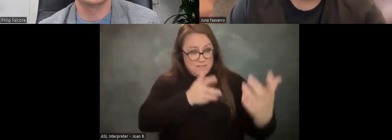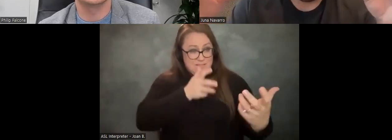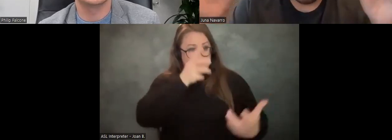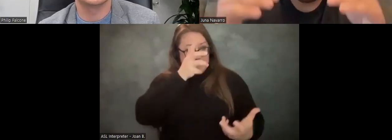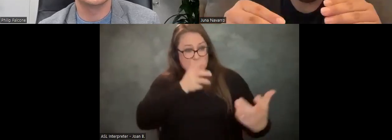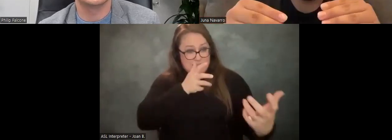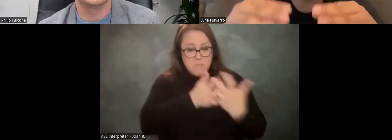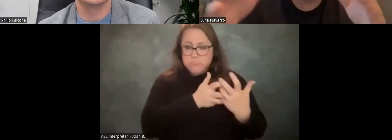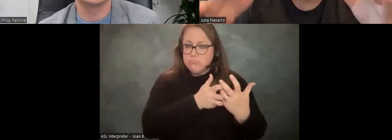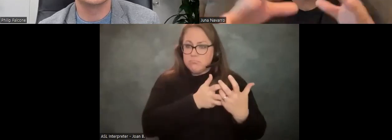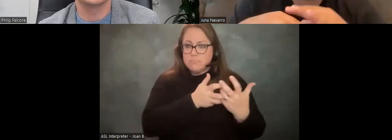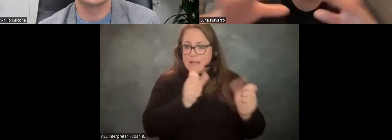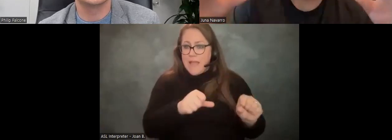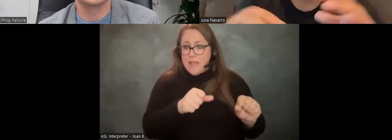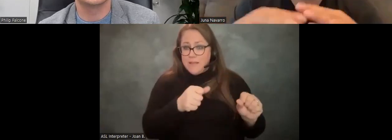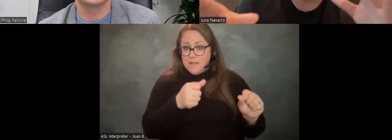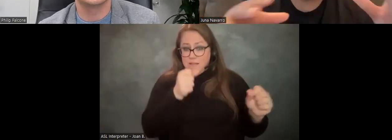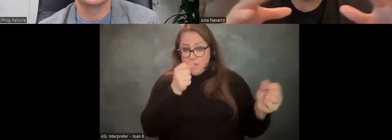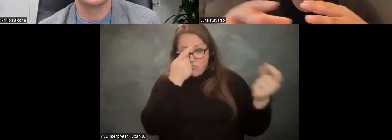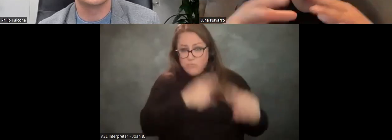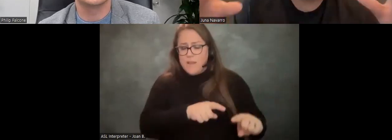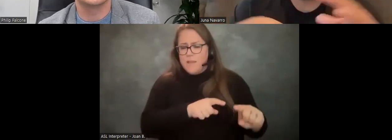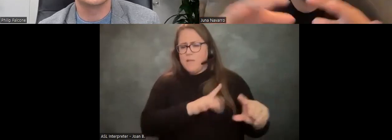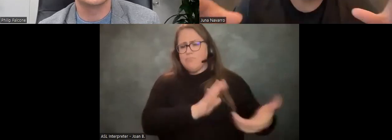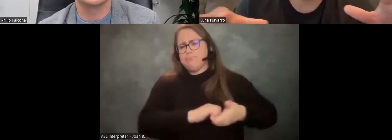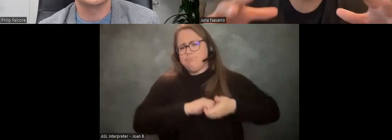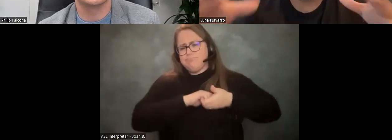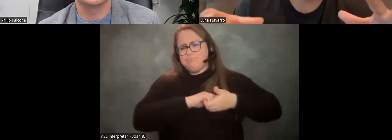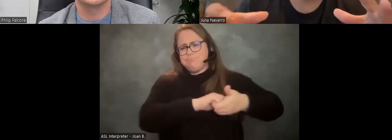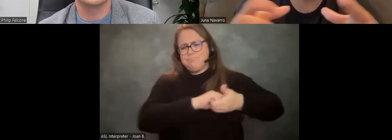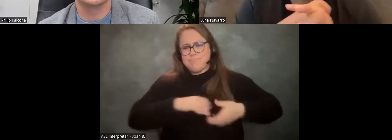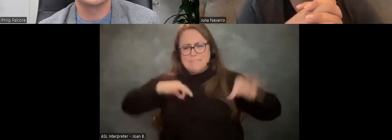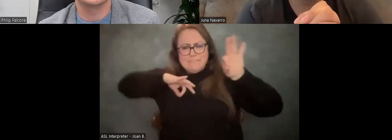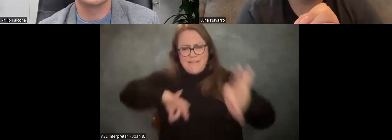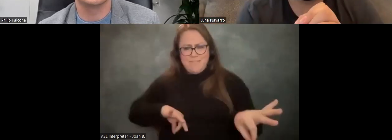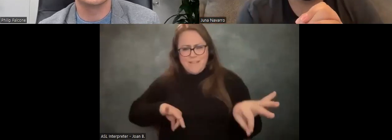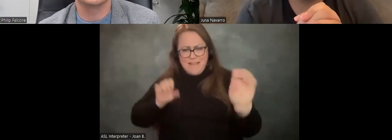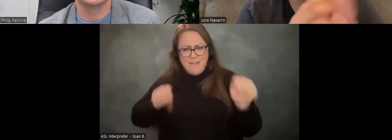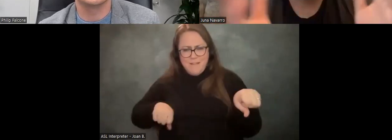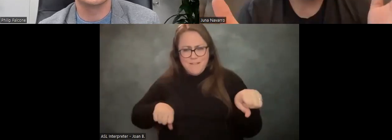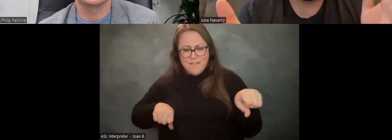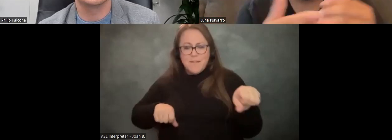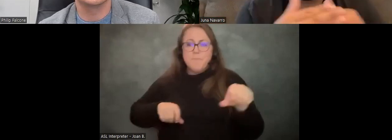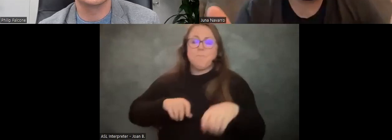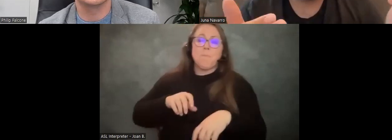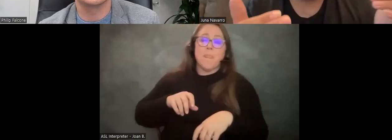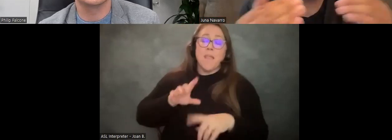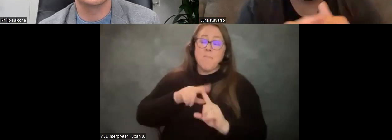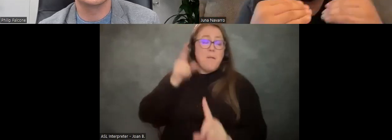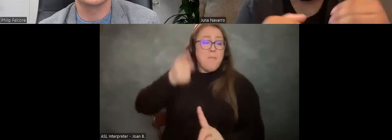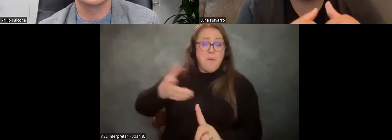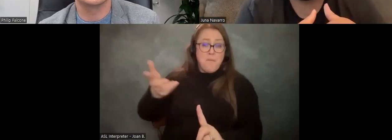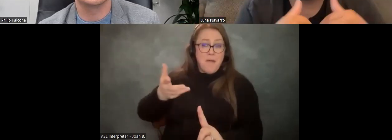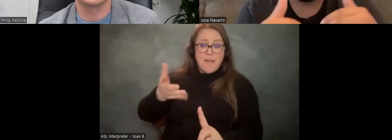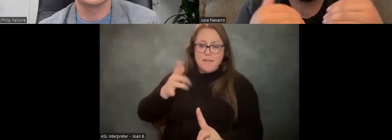in the concept together, that's what makes a great symbiotic, mutually beneficial relationship. And at the end of the day, like I'm a